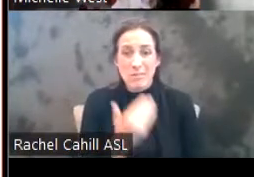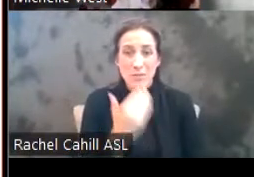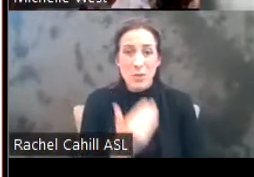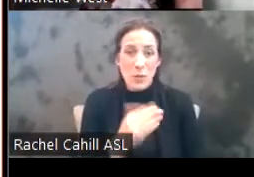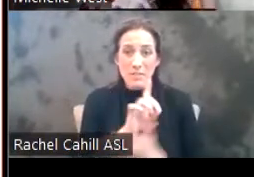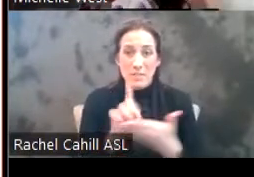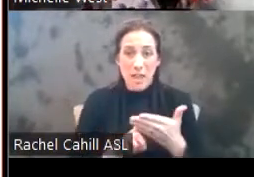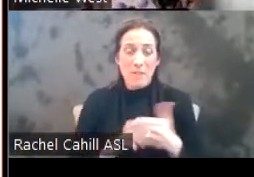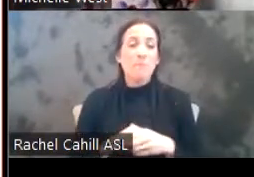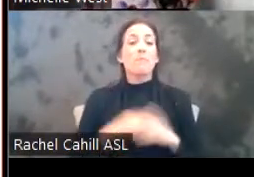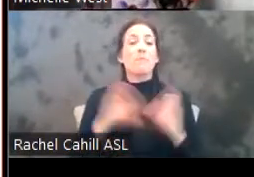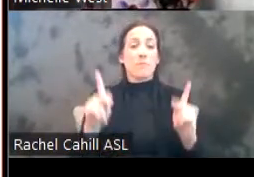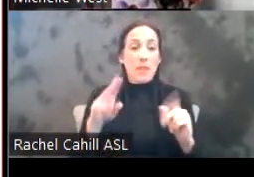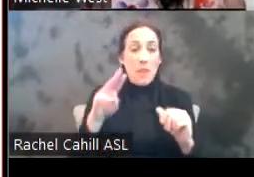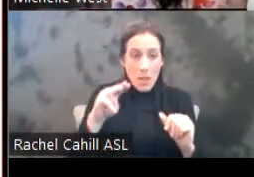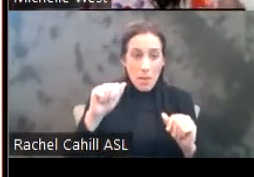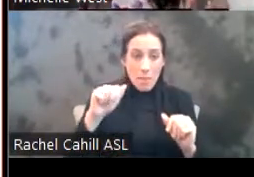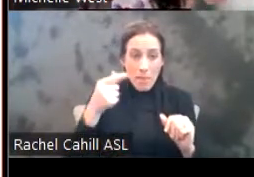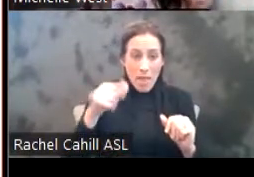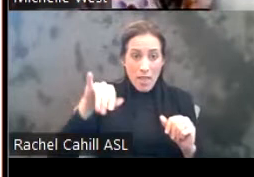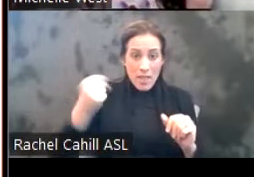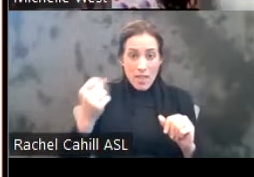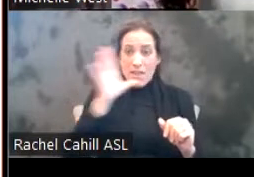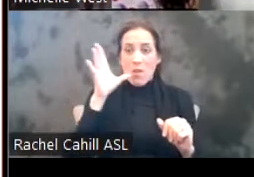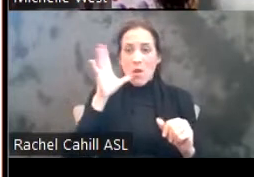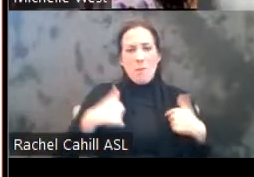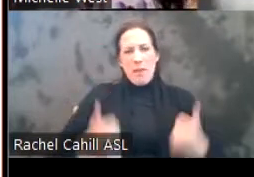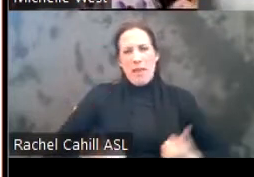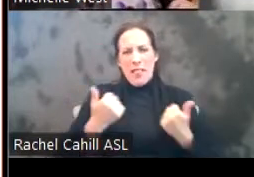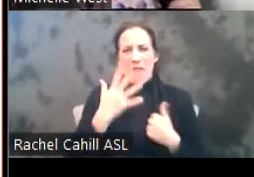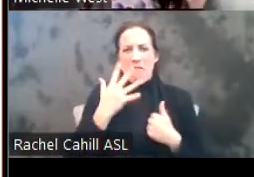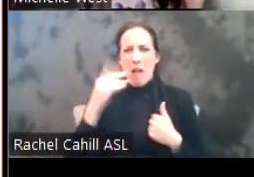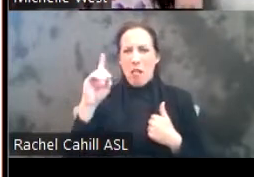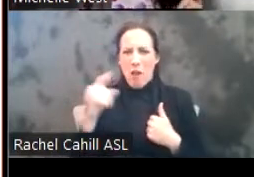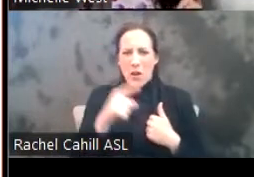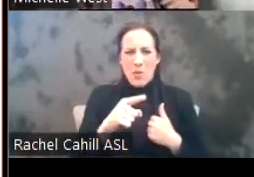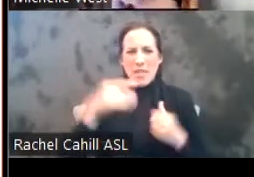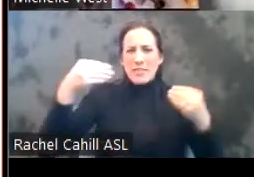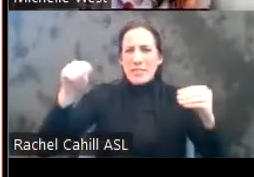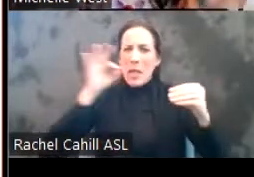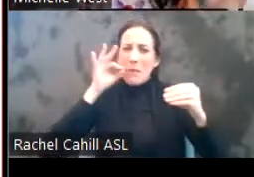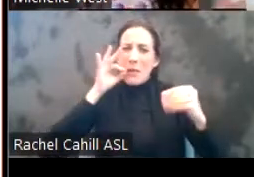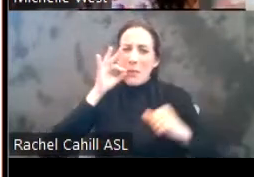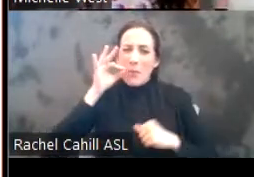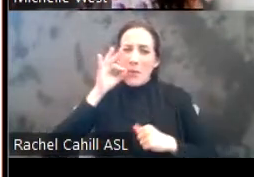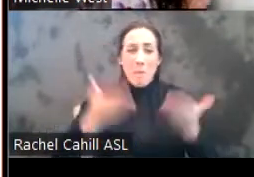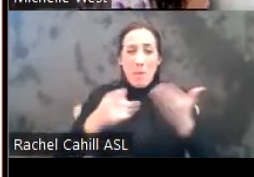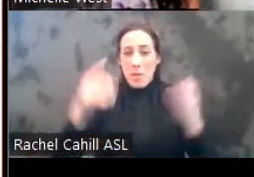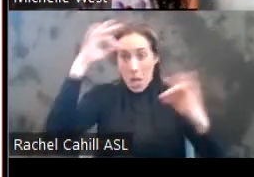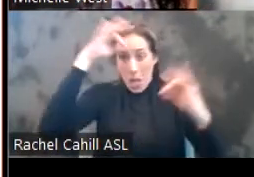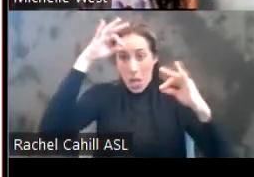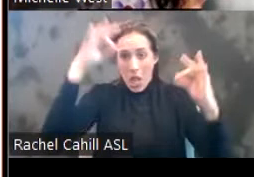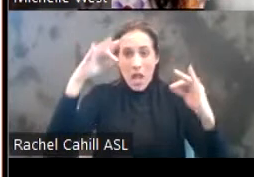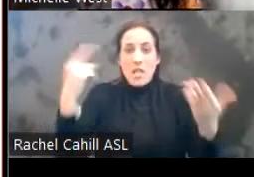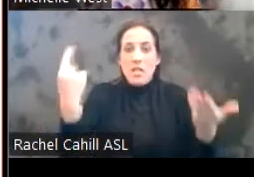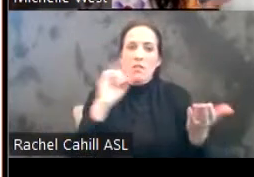right. Maggie's Farm is, I'm in Colorado, so this is a pot ad for marijuana. You wouldn't know that. All it is a